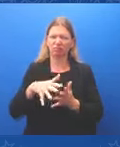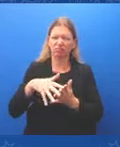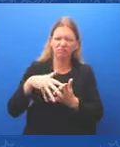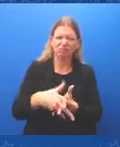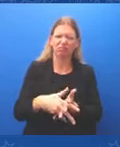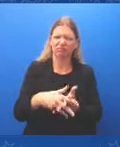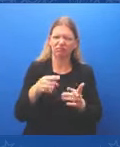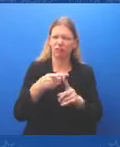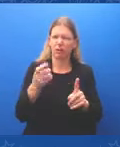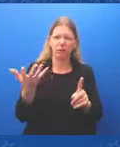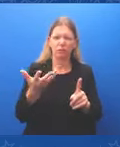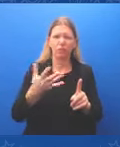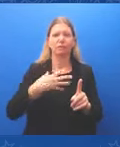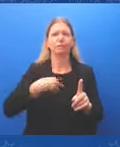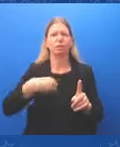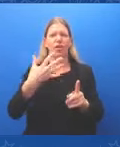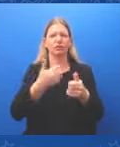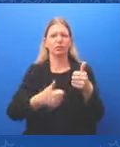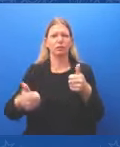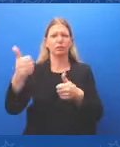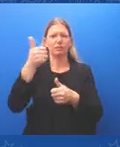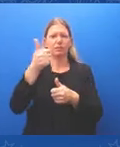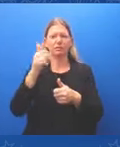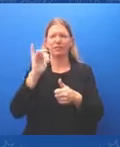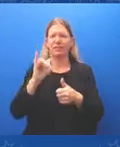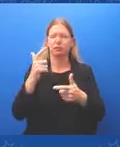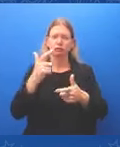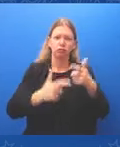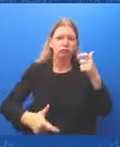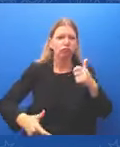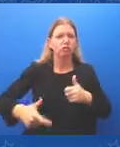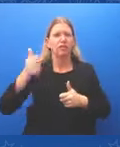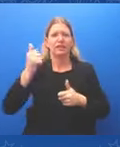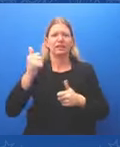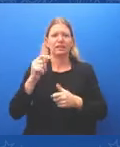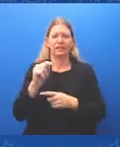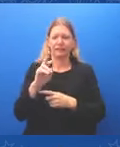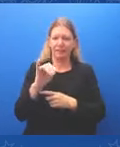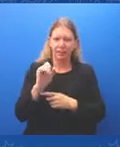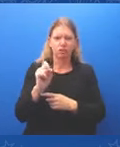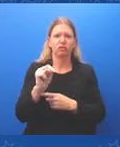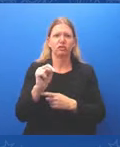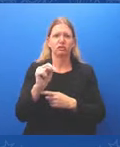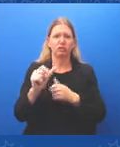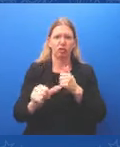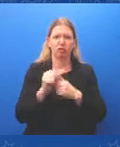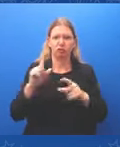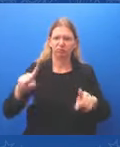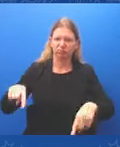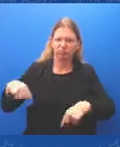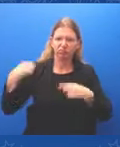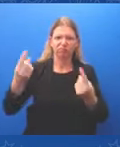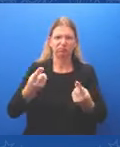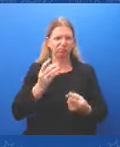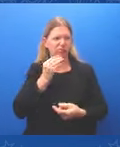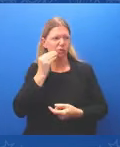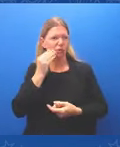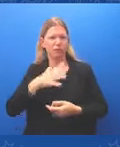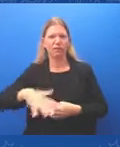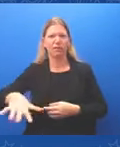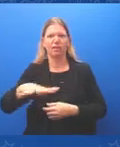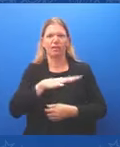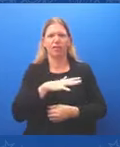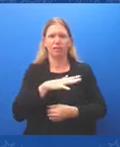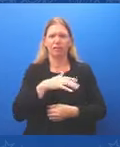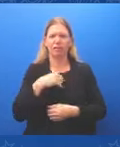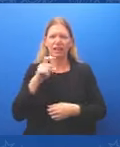threat. We have to act. We have to act. After the racist mass shootings in Buffalo last year, I got an opportunity to meet